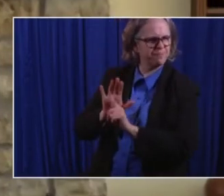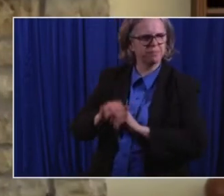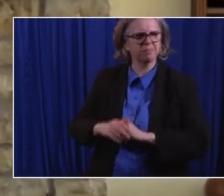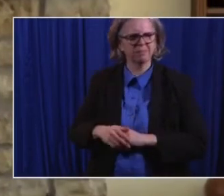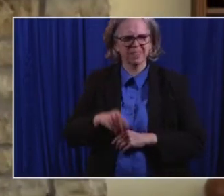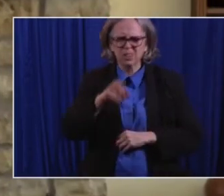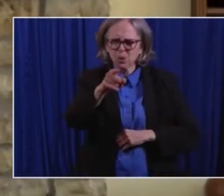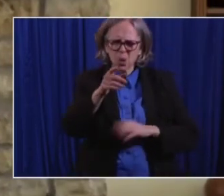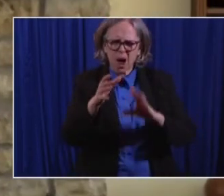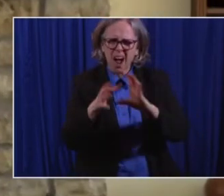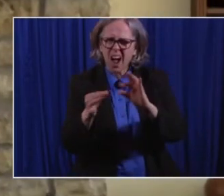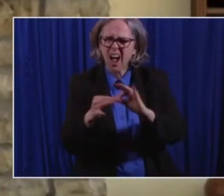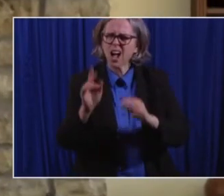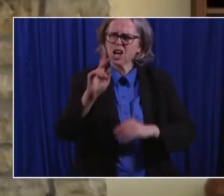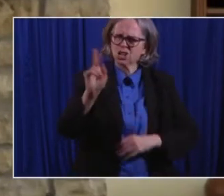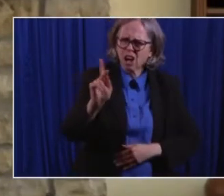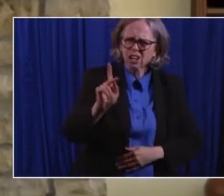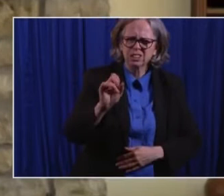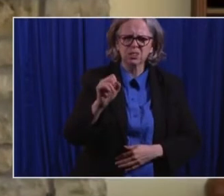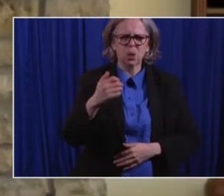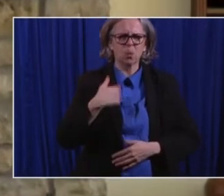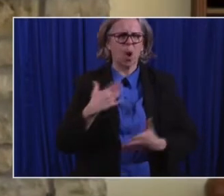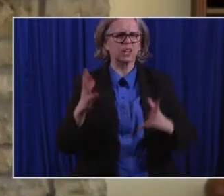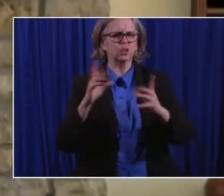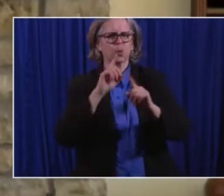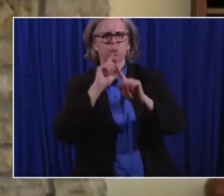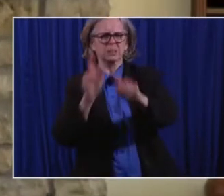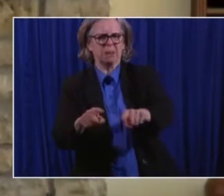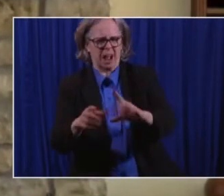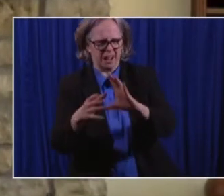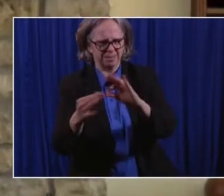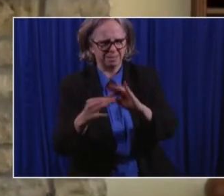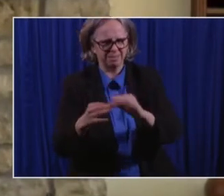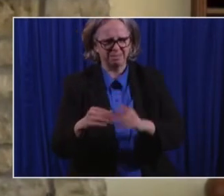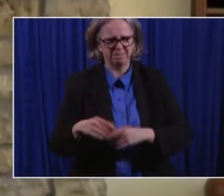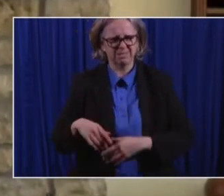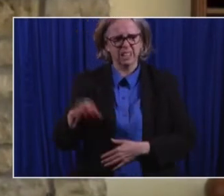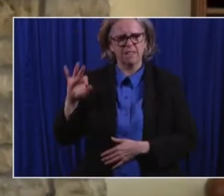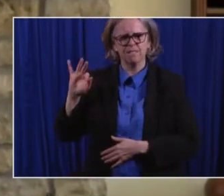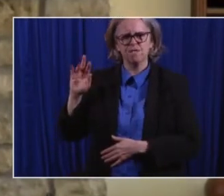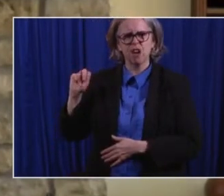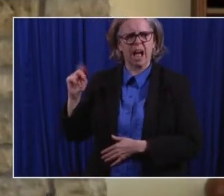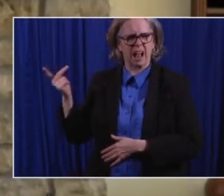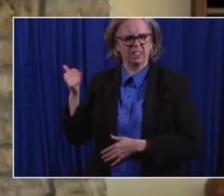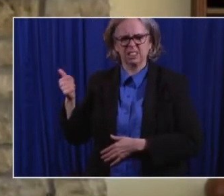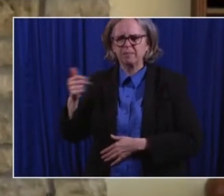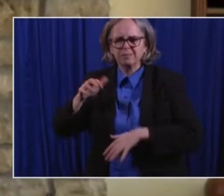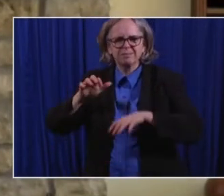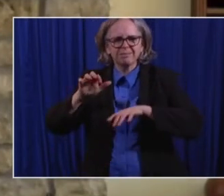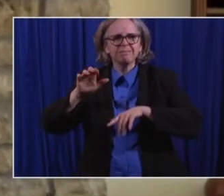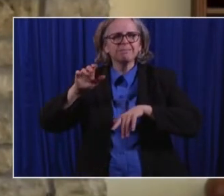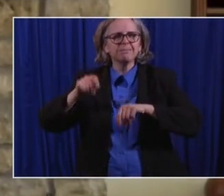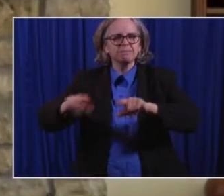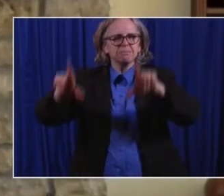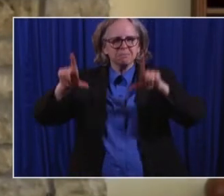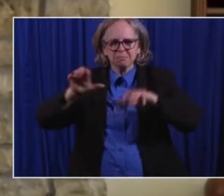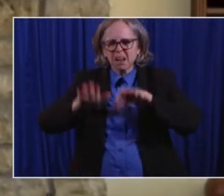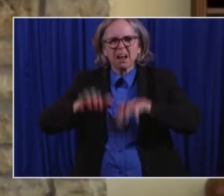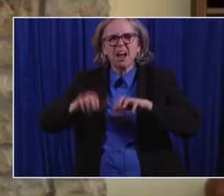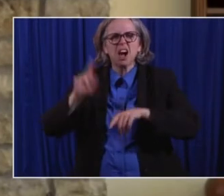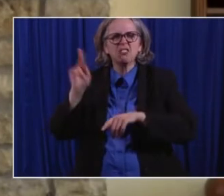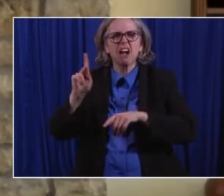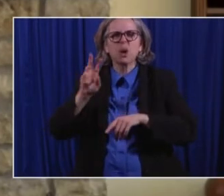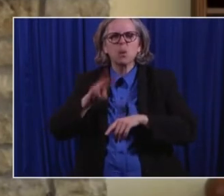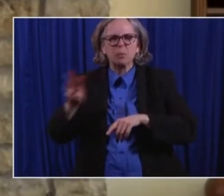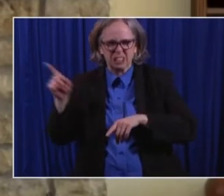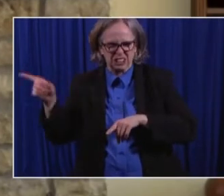I just want to mention something. Fran got on just to check Kroger and to see,